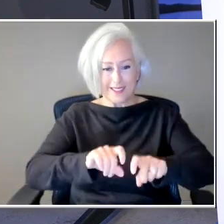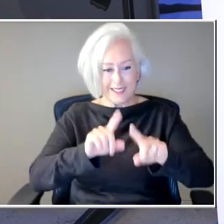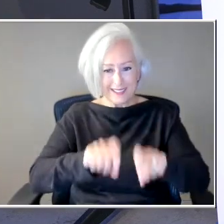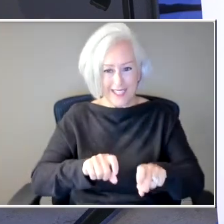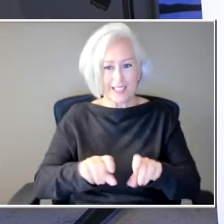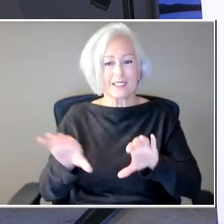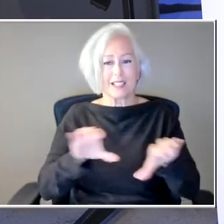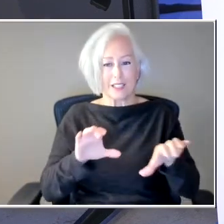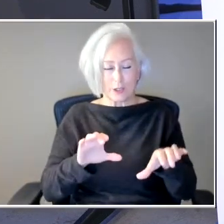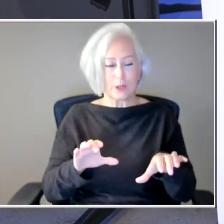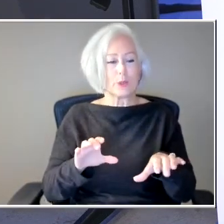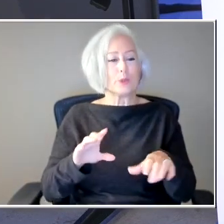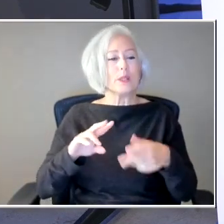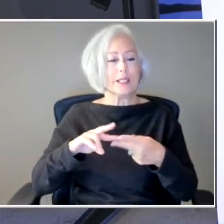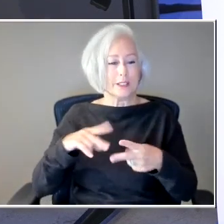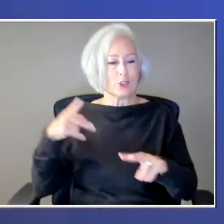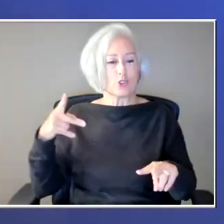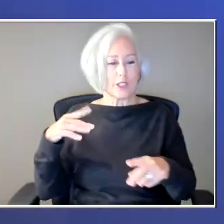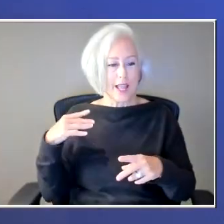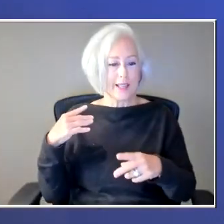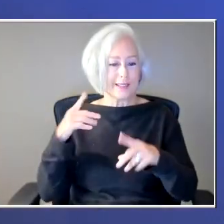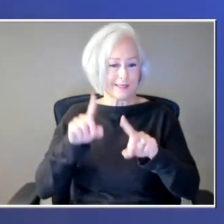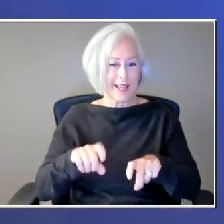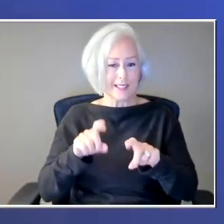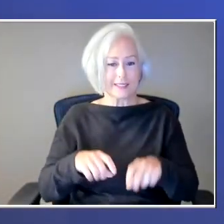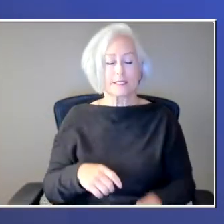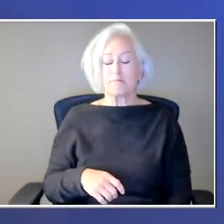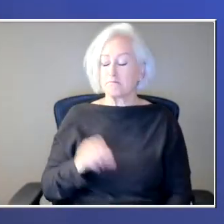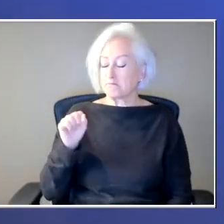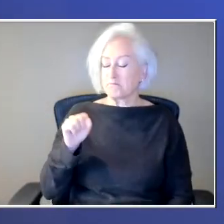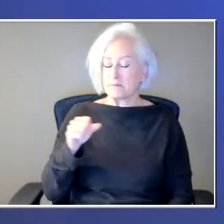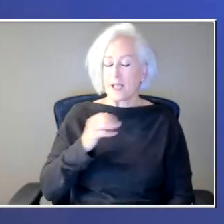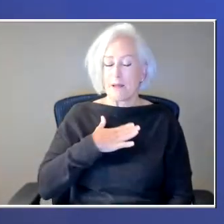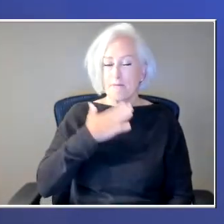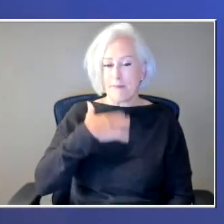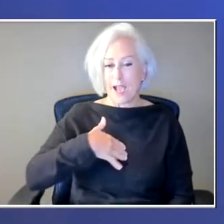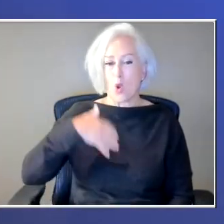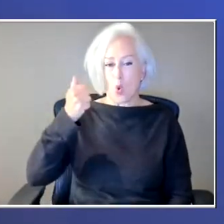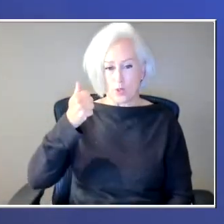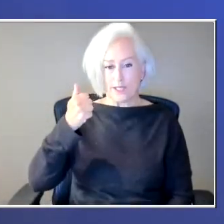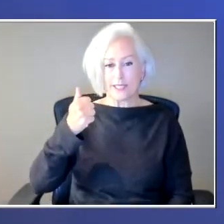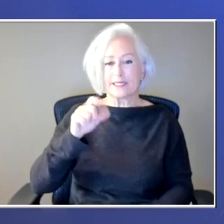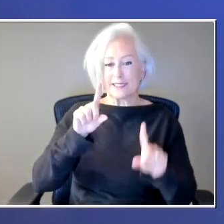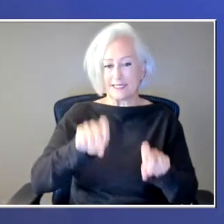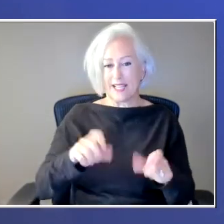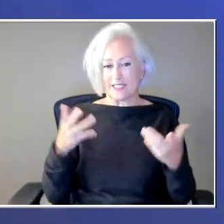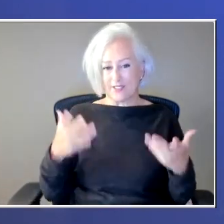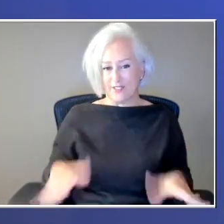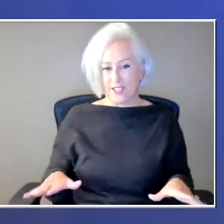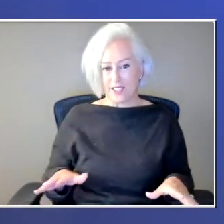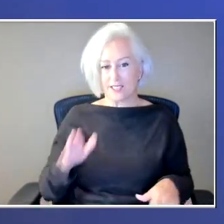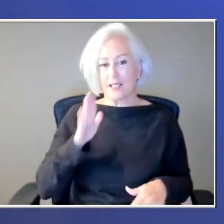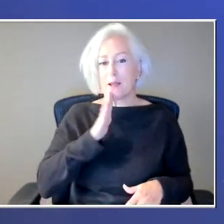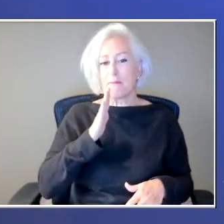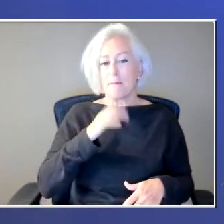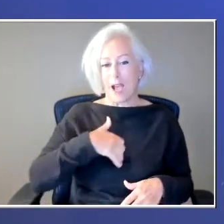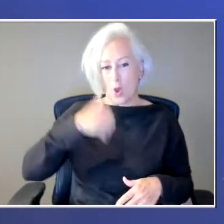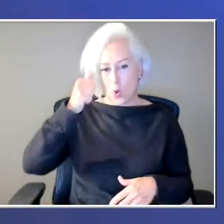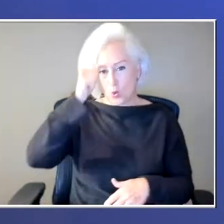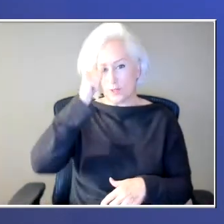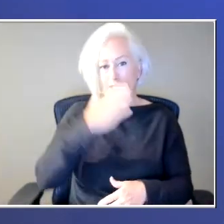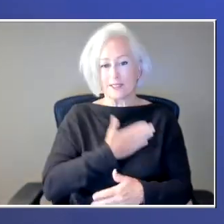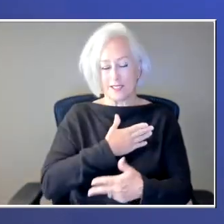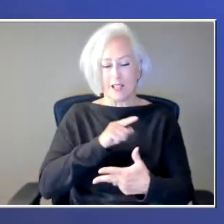testing. Yes. So my oldest, he actually has been tested. he was negative. And then